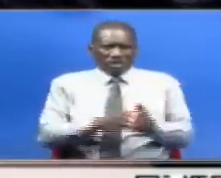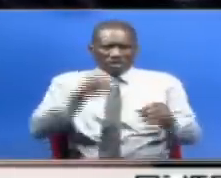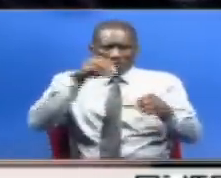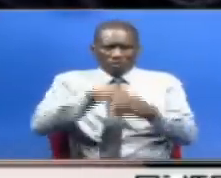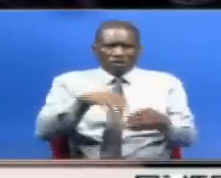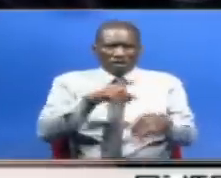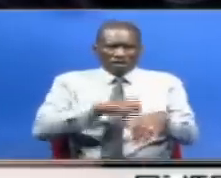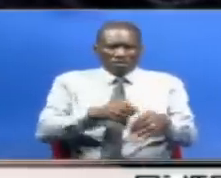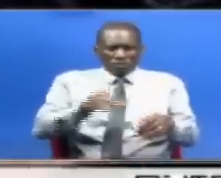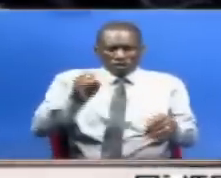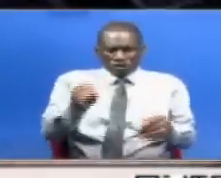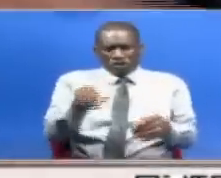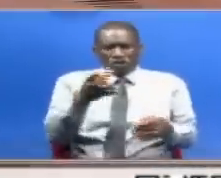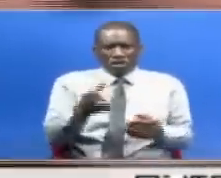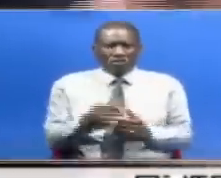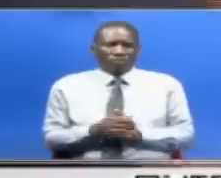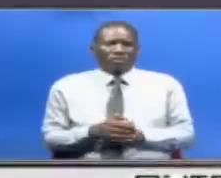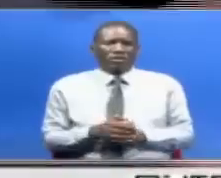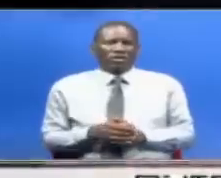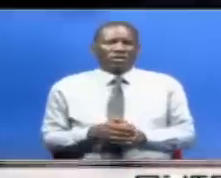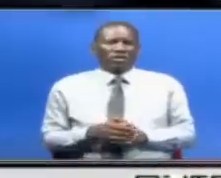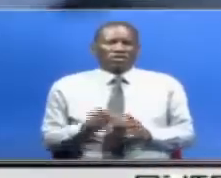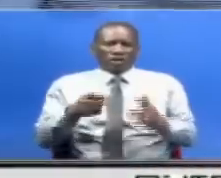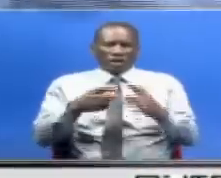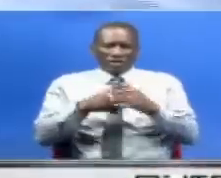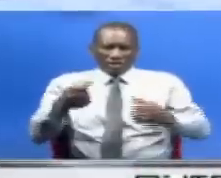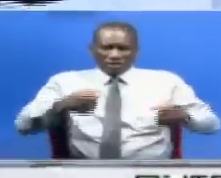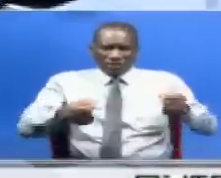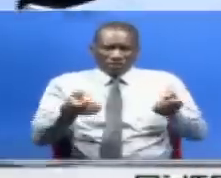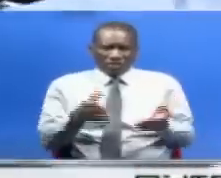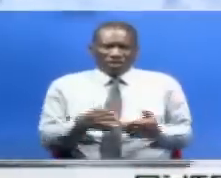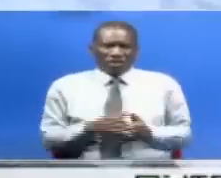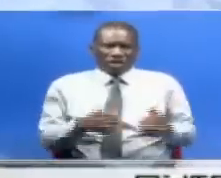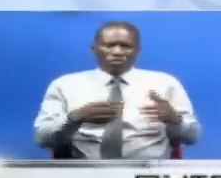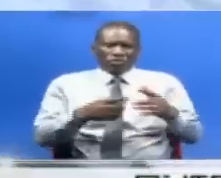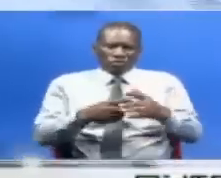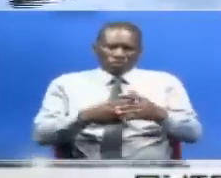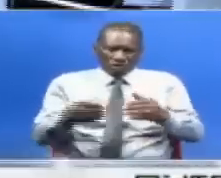it. So I will start the car now.